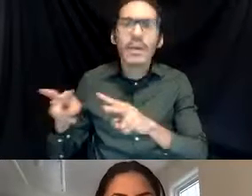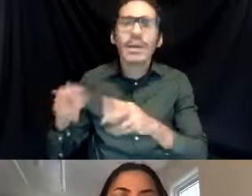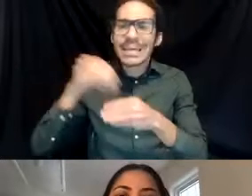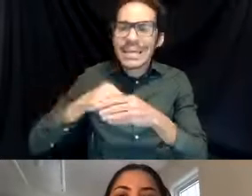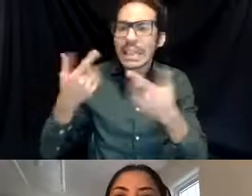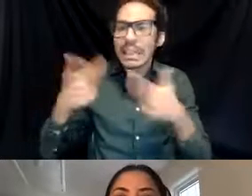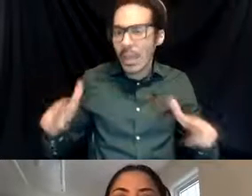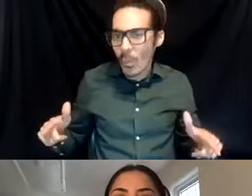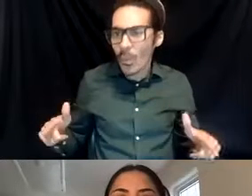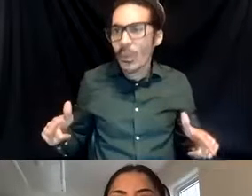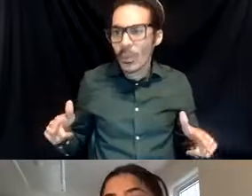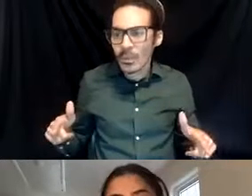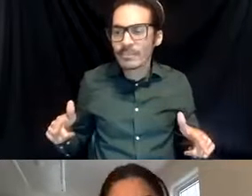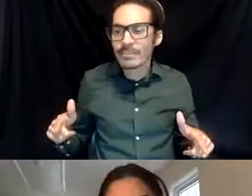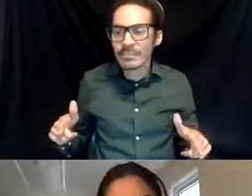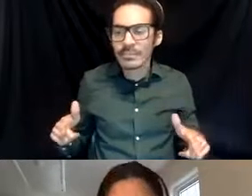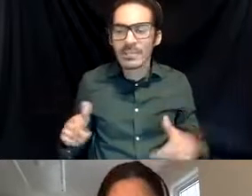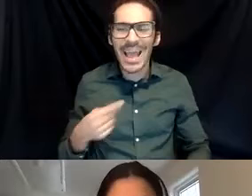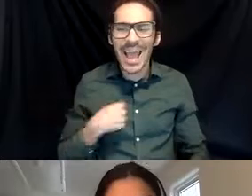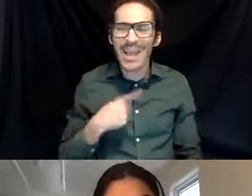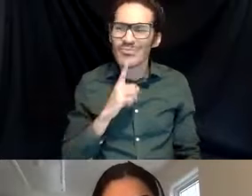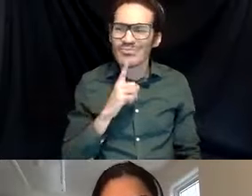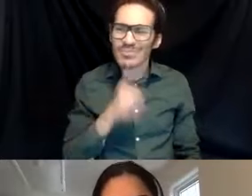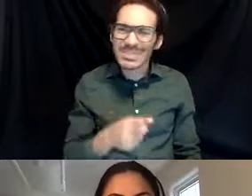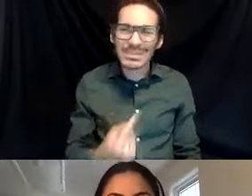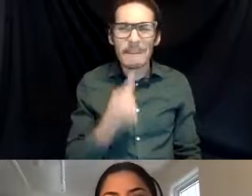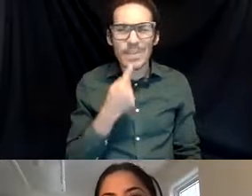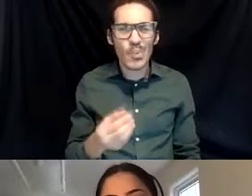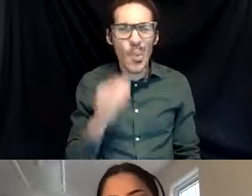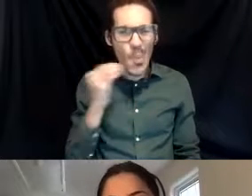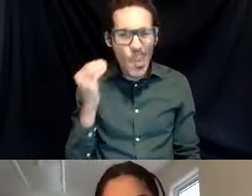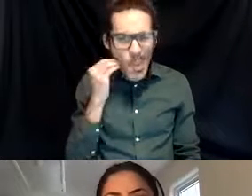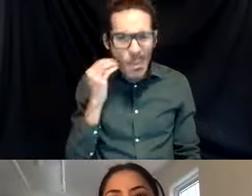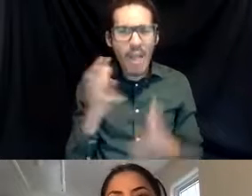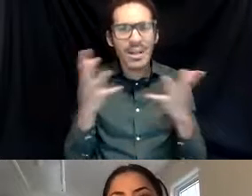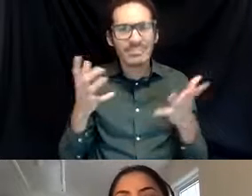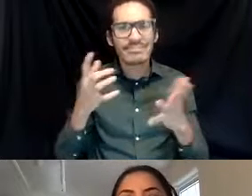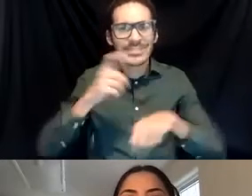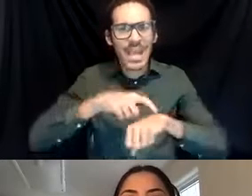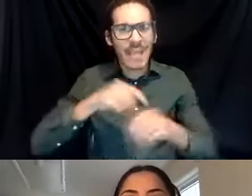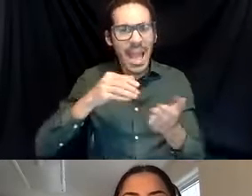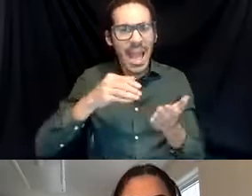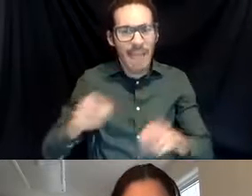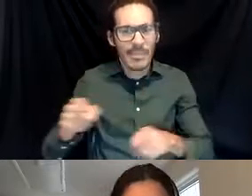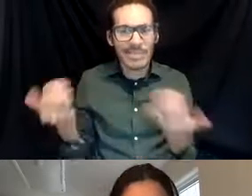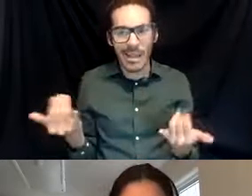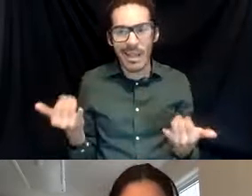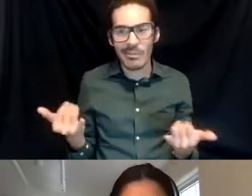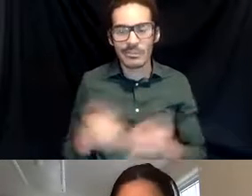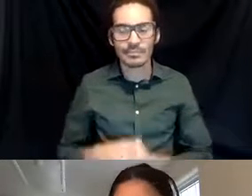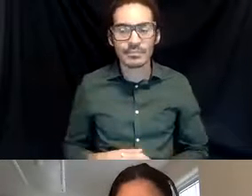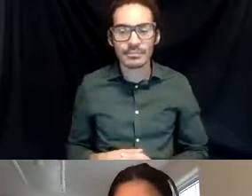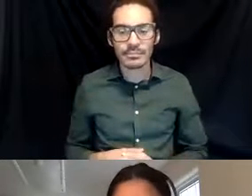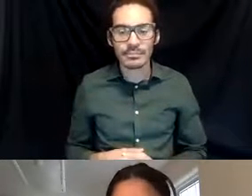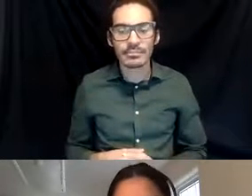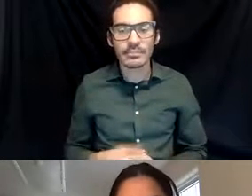language. And I was just very homesick, and I still get homesick on a lot of days even now. As I was